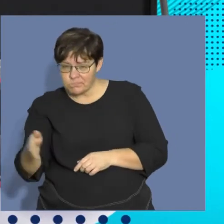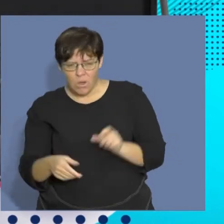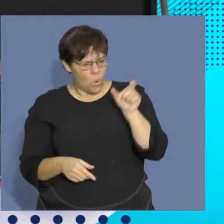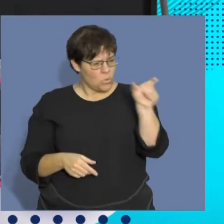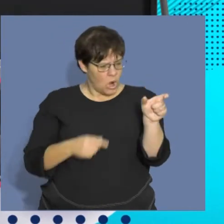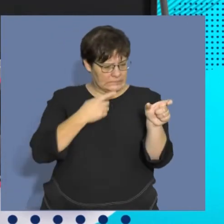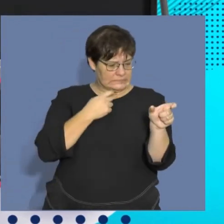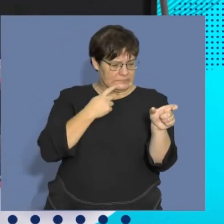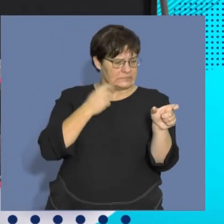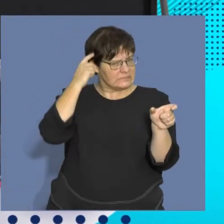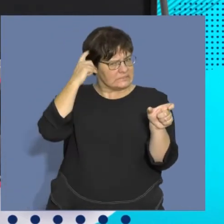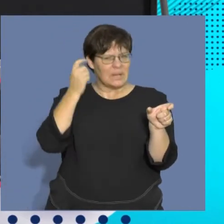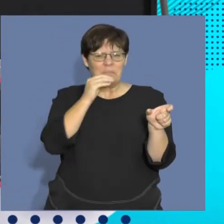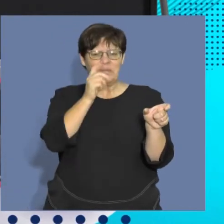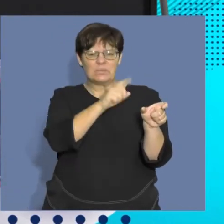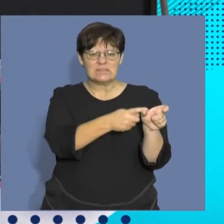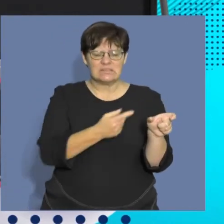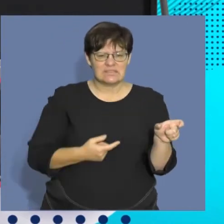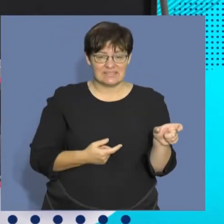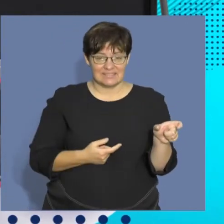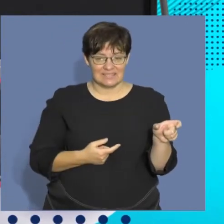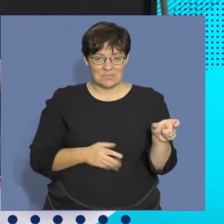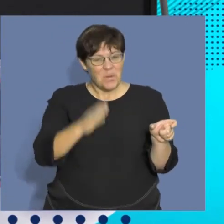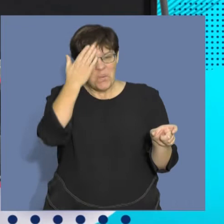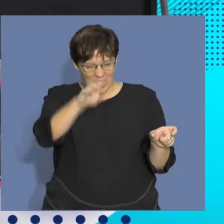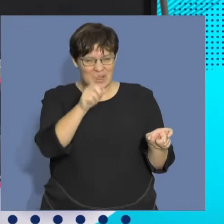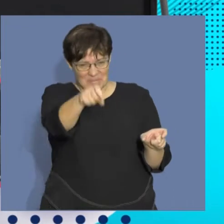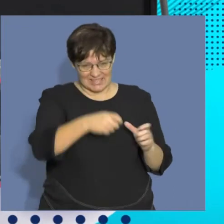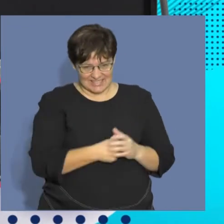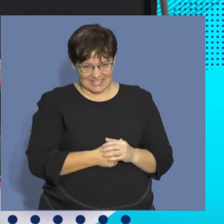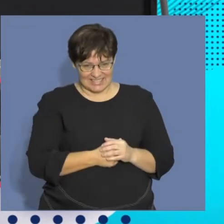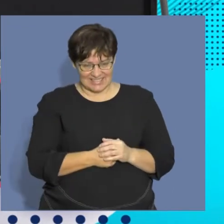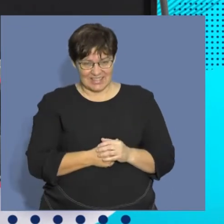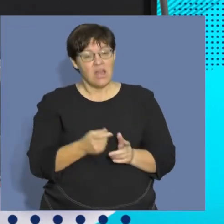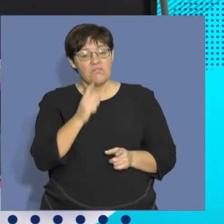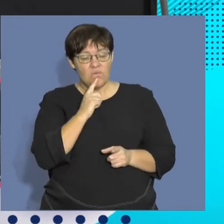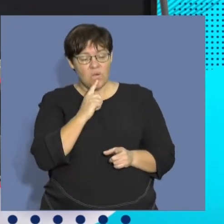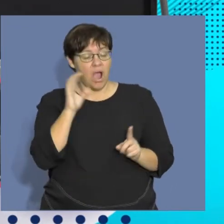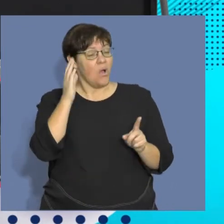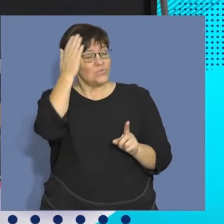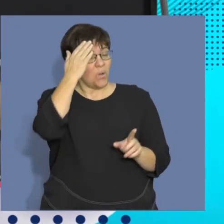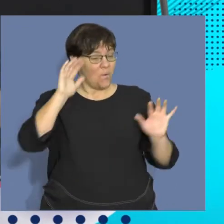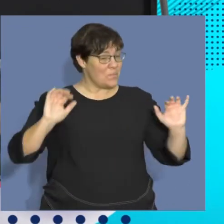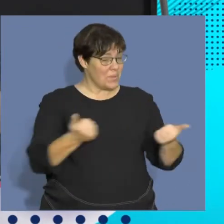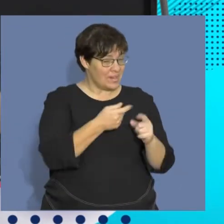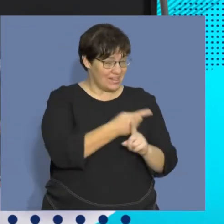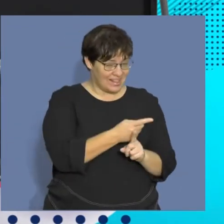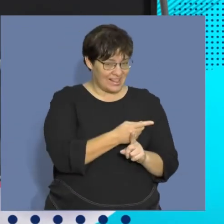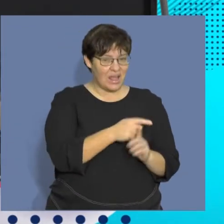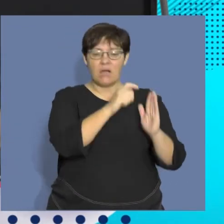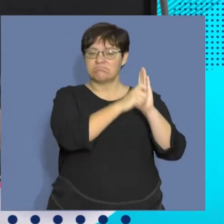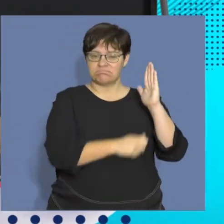see terminology and definitions, all of that coming up. And if you are spot on with